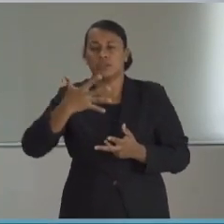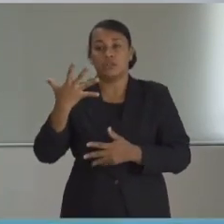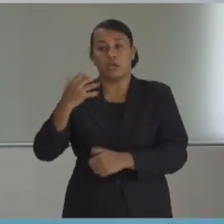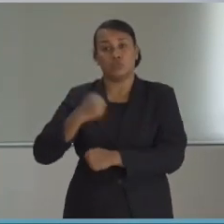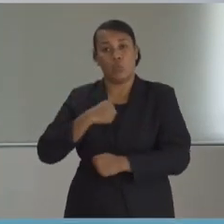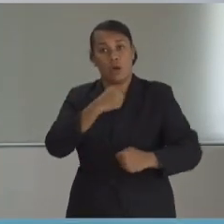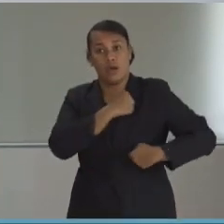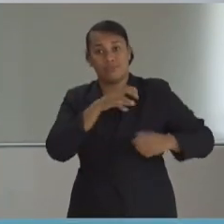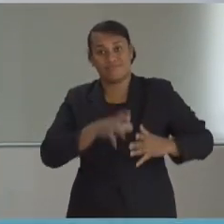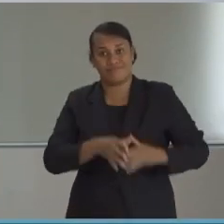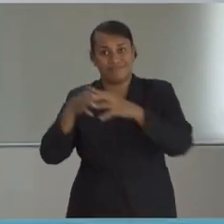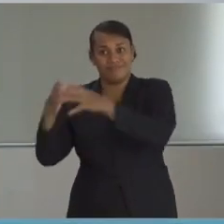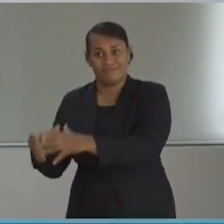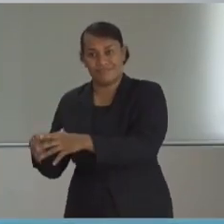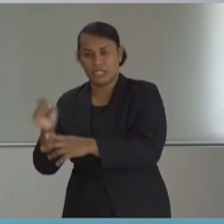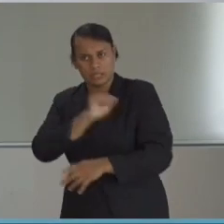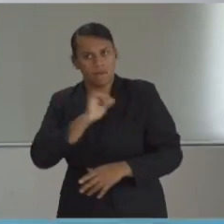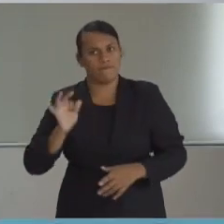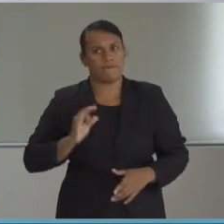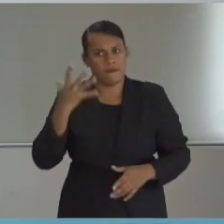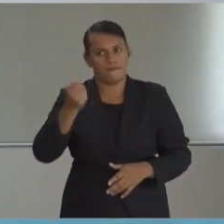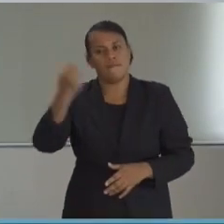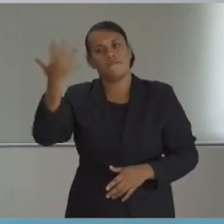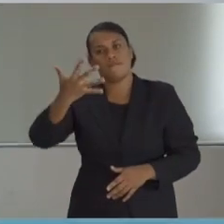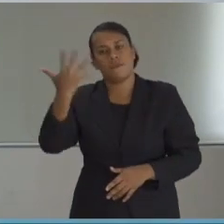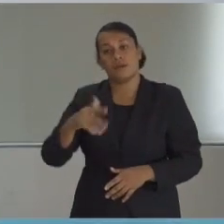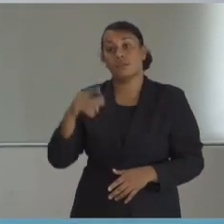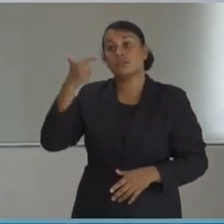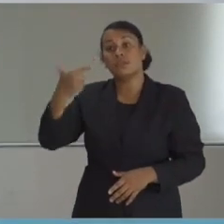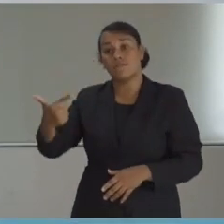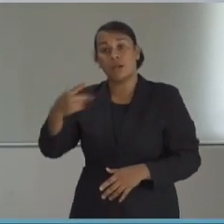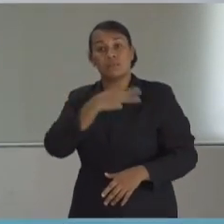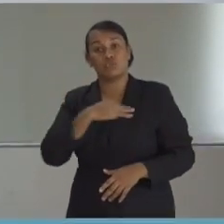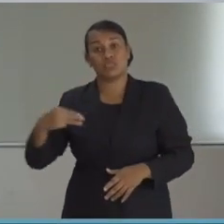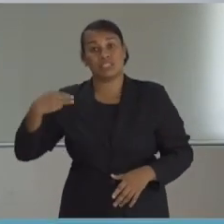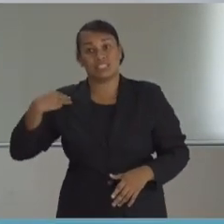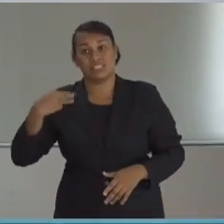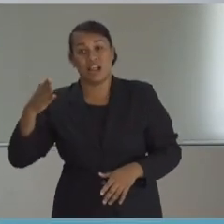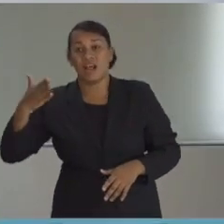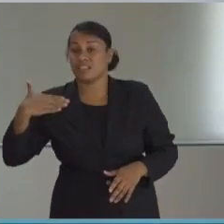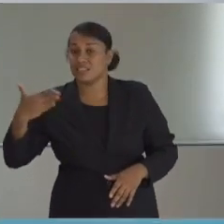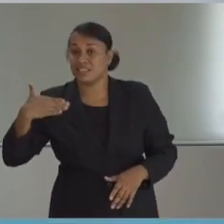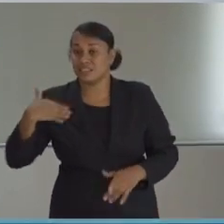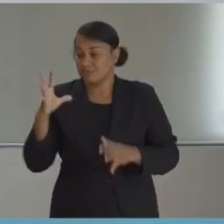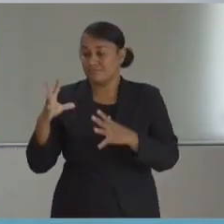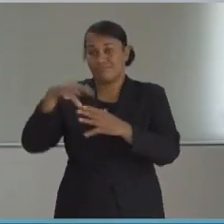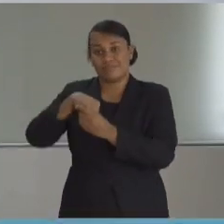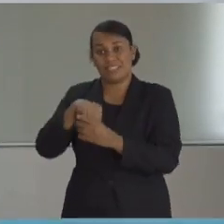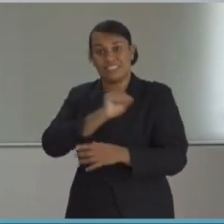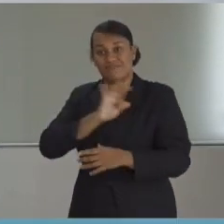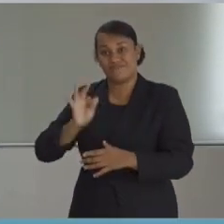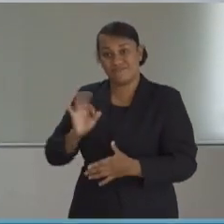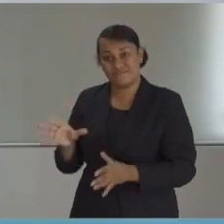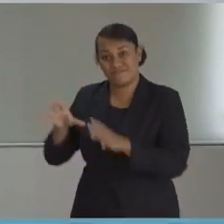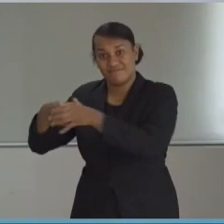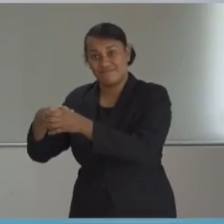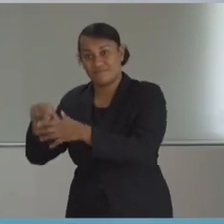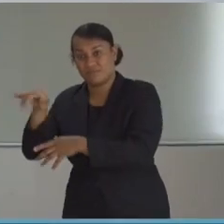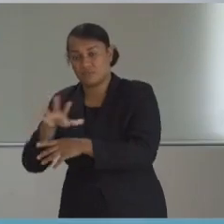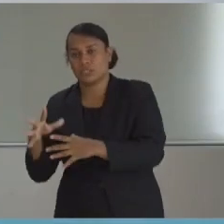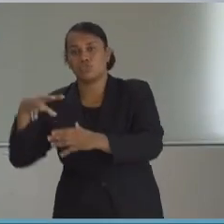RFMF personnel on board. We have 7 from Ministry of Health, including the team from